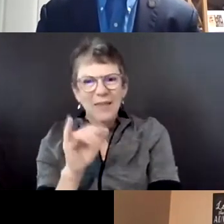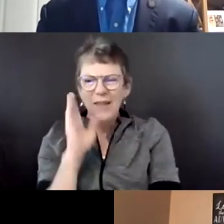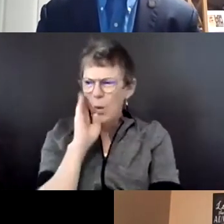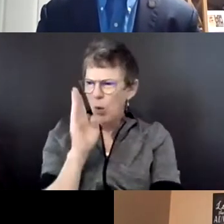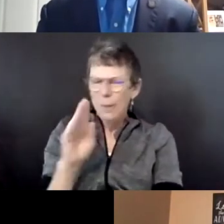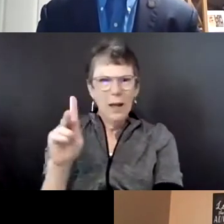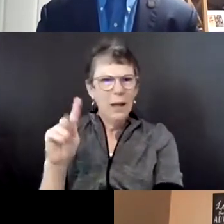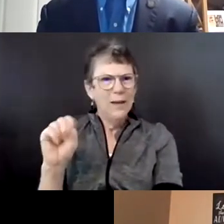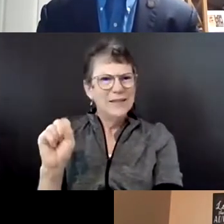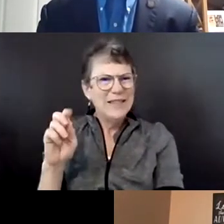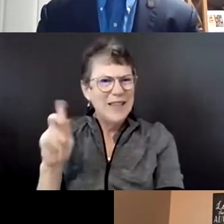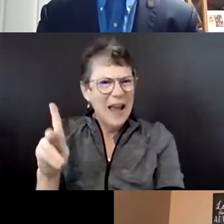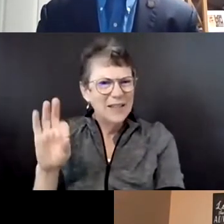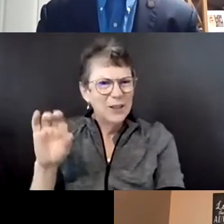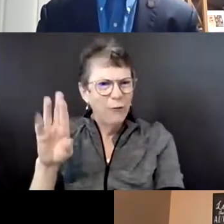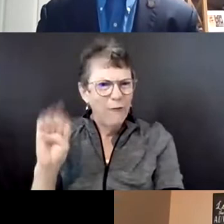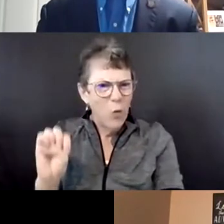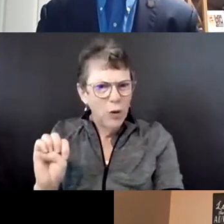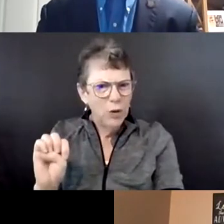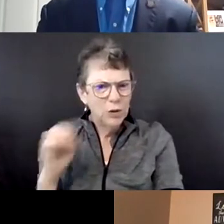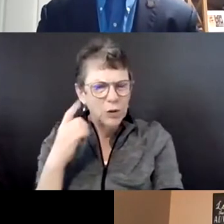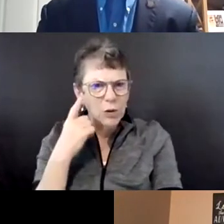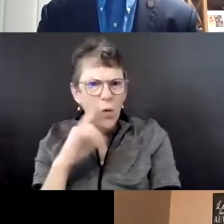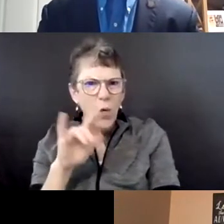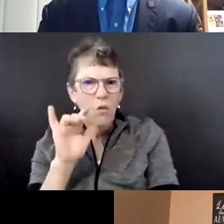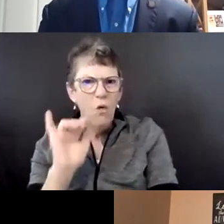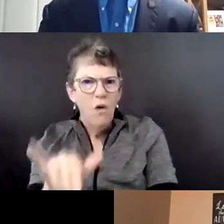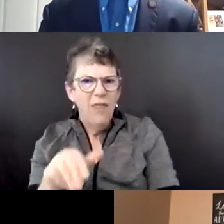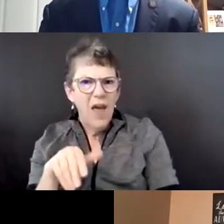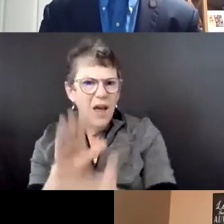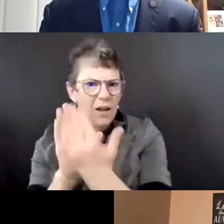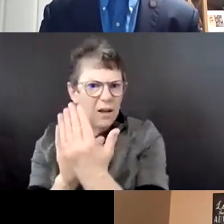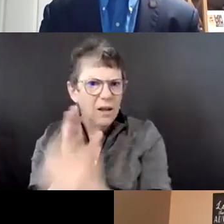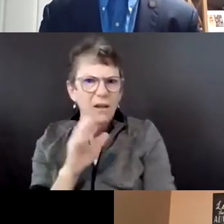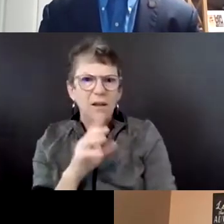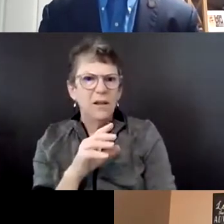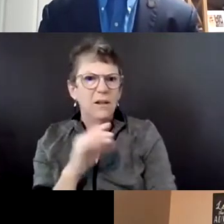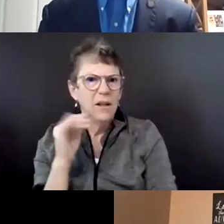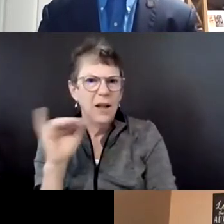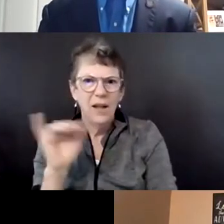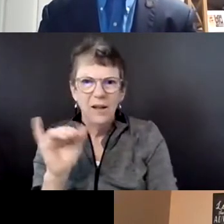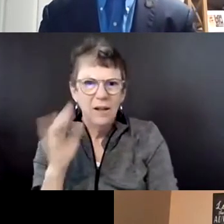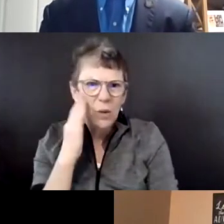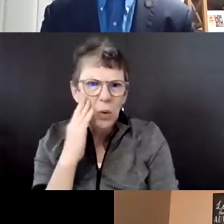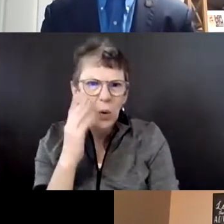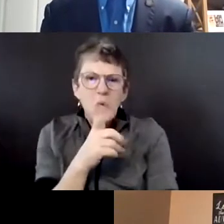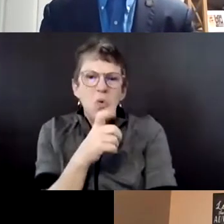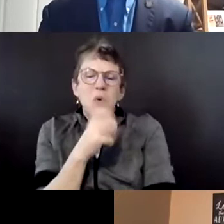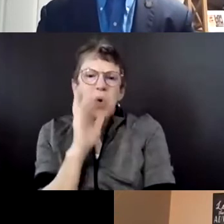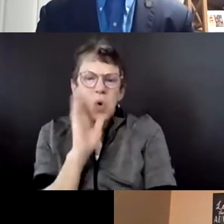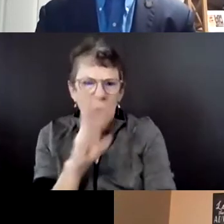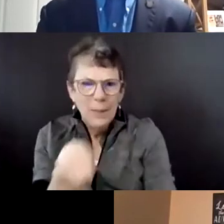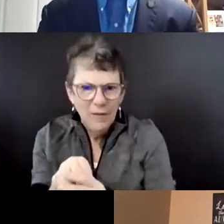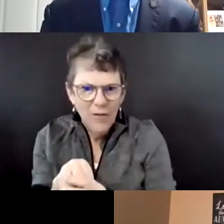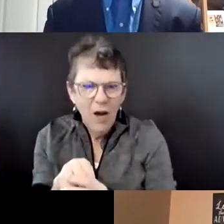of you, do you know what that composition will look like, or will either of you be participating in that task force? So our hope is that could